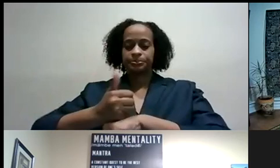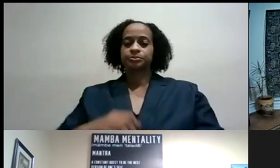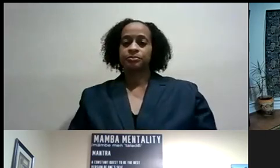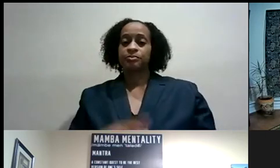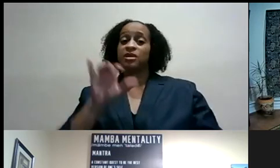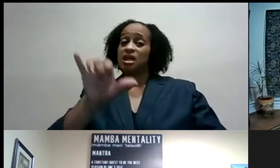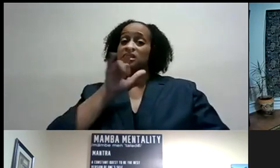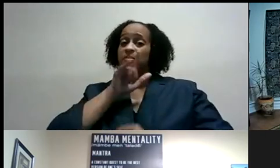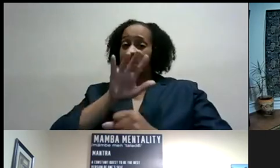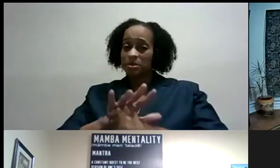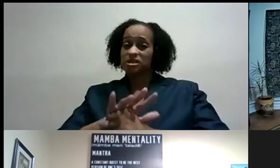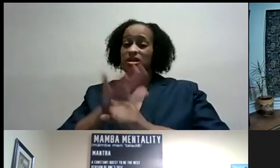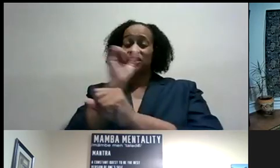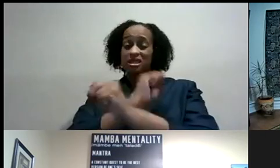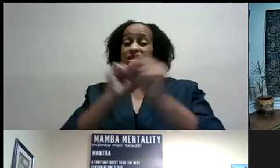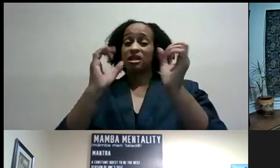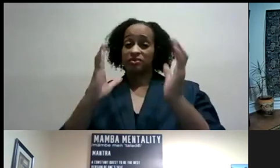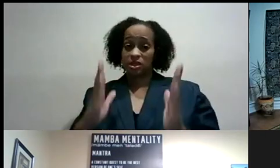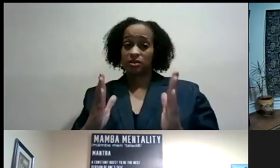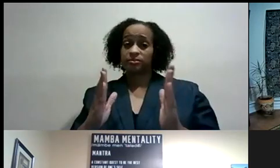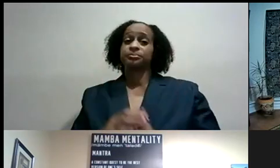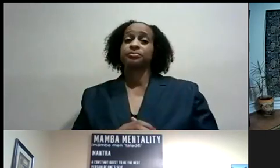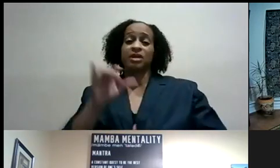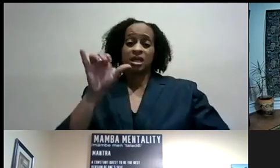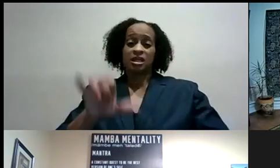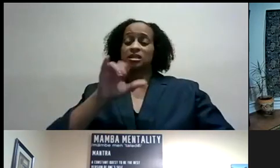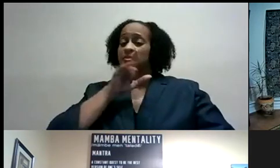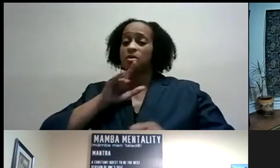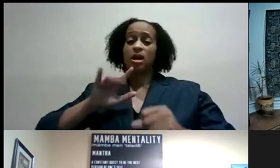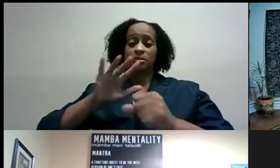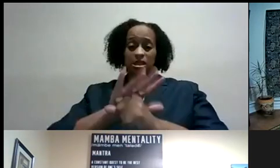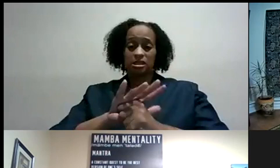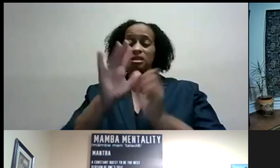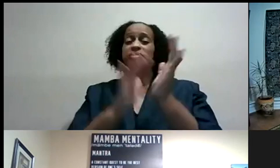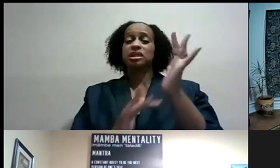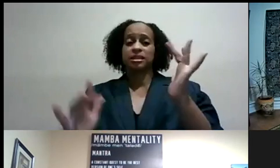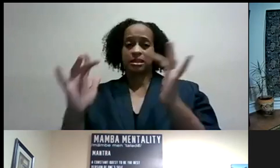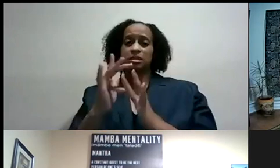a promise of the Savior. That's the promise of Jesus.